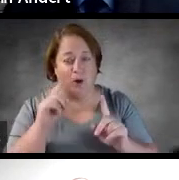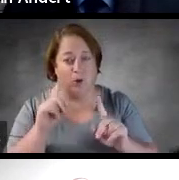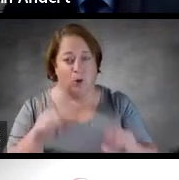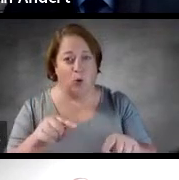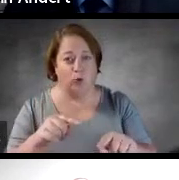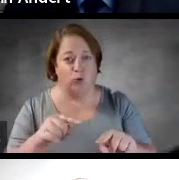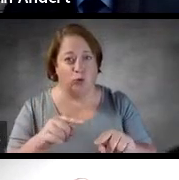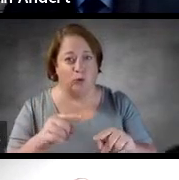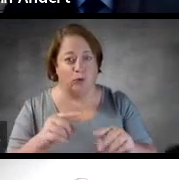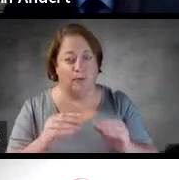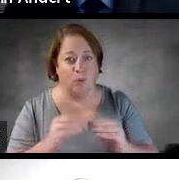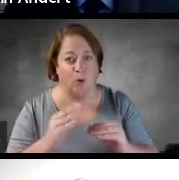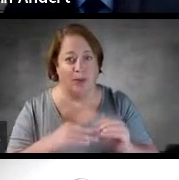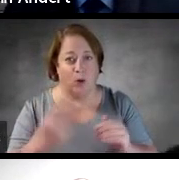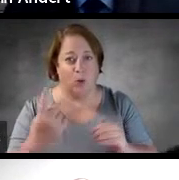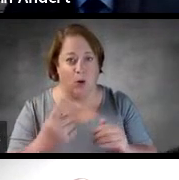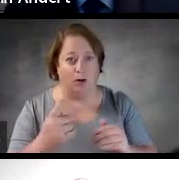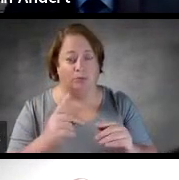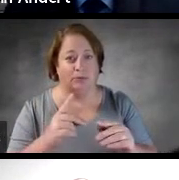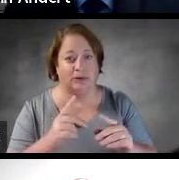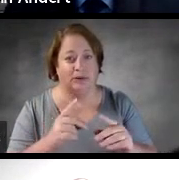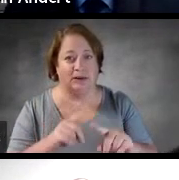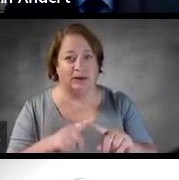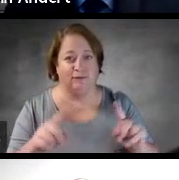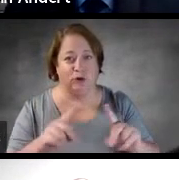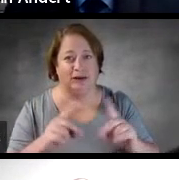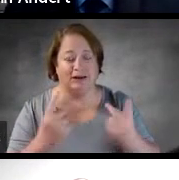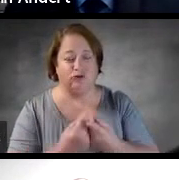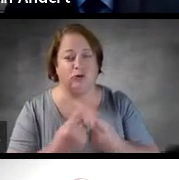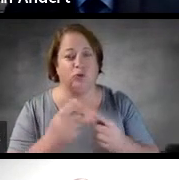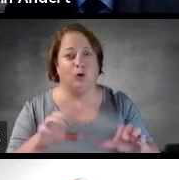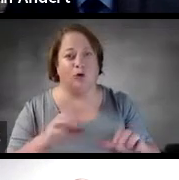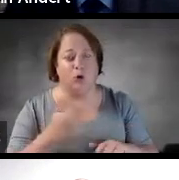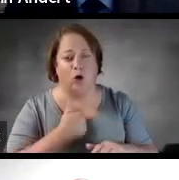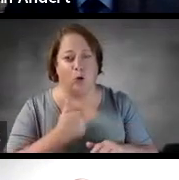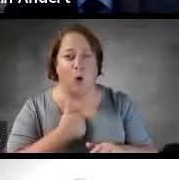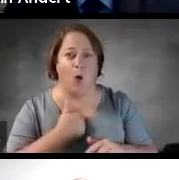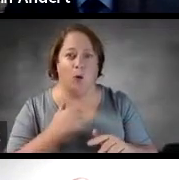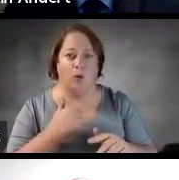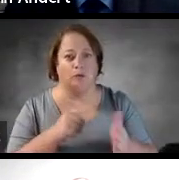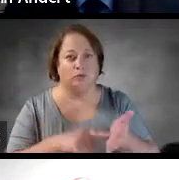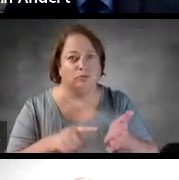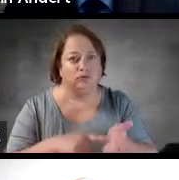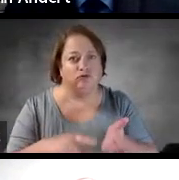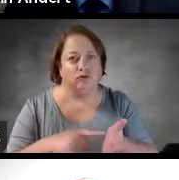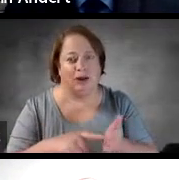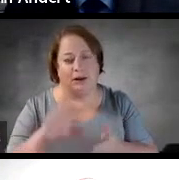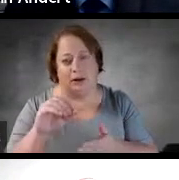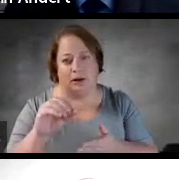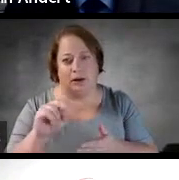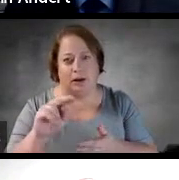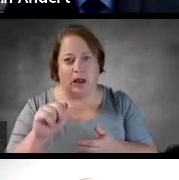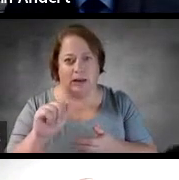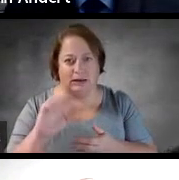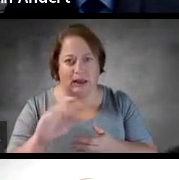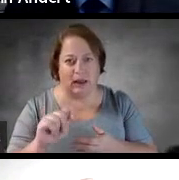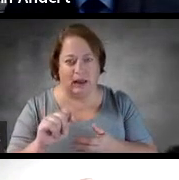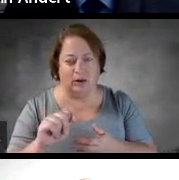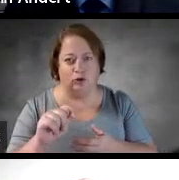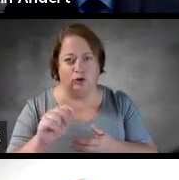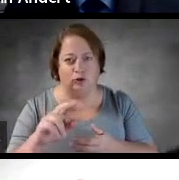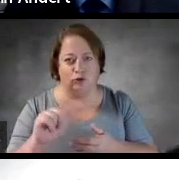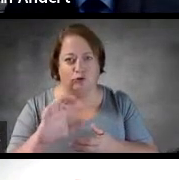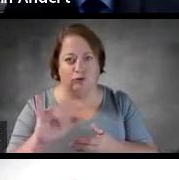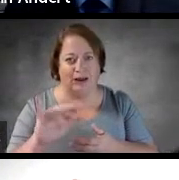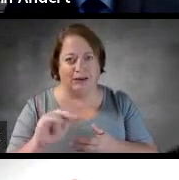districts, we do our own contact tracing. If there's any concerns, we work directly with the partner districts. Our HR departments work